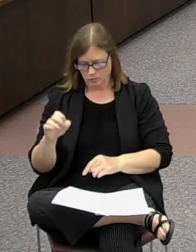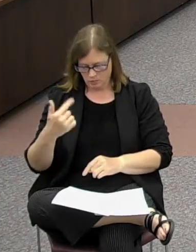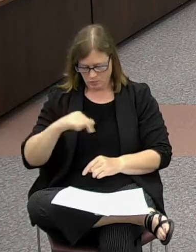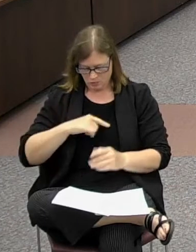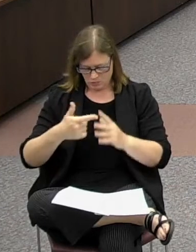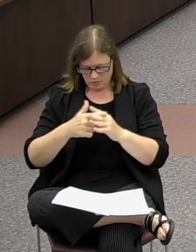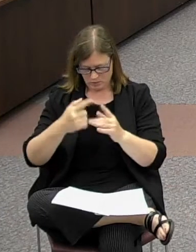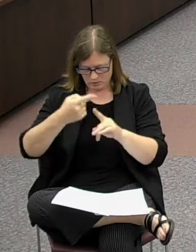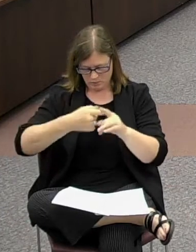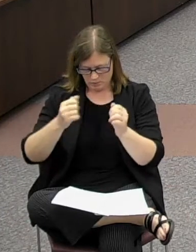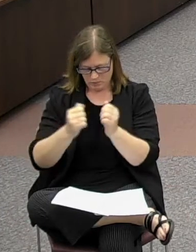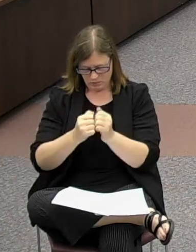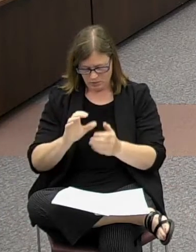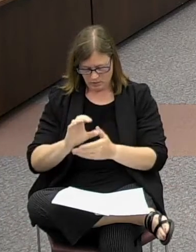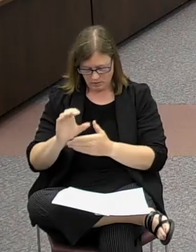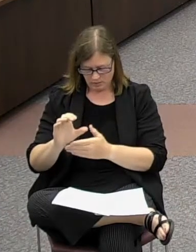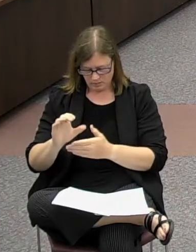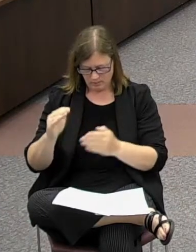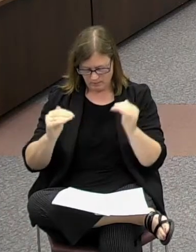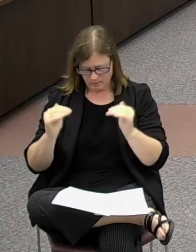started the month with cash and investment balance of